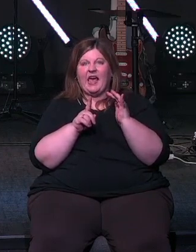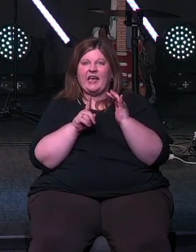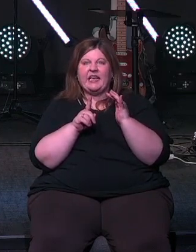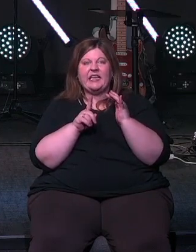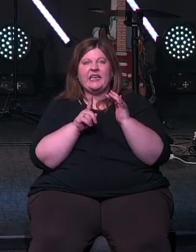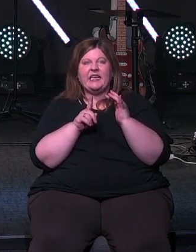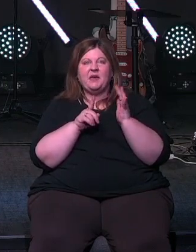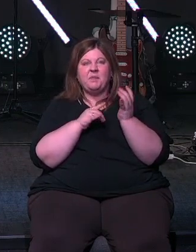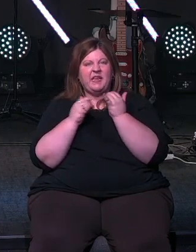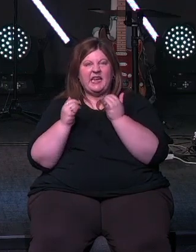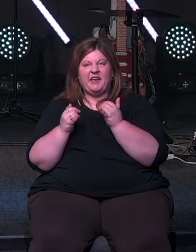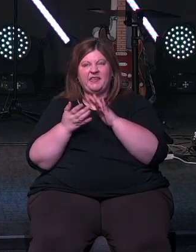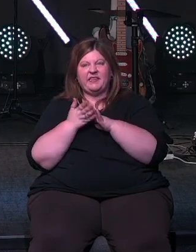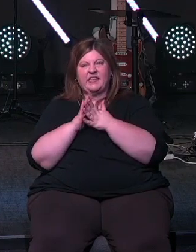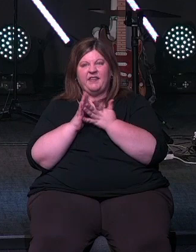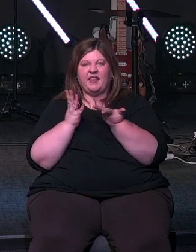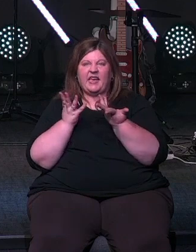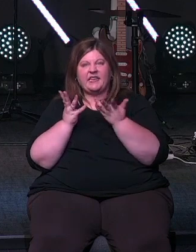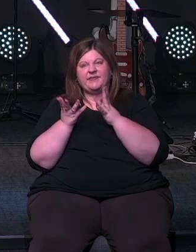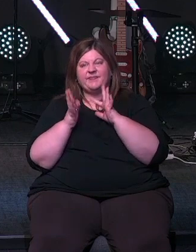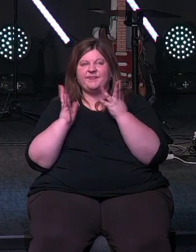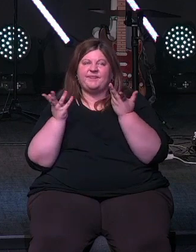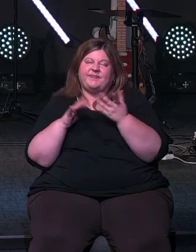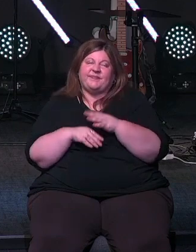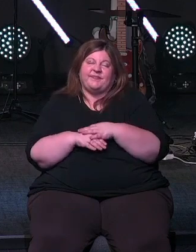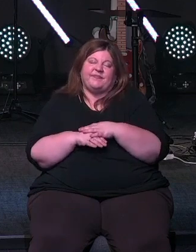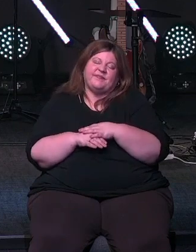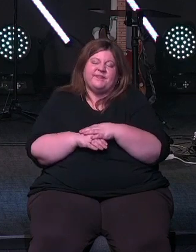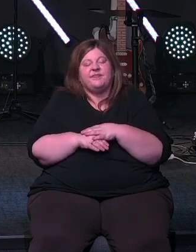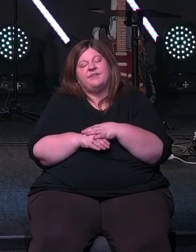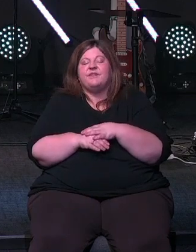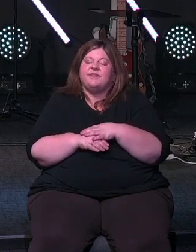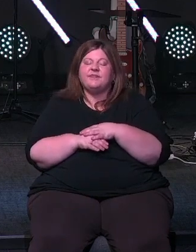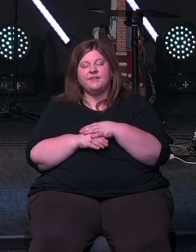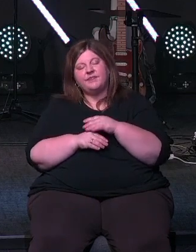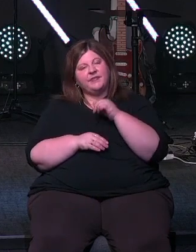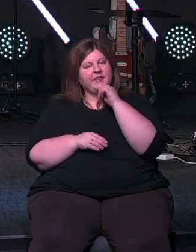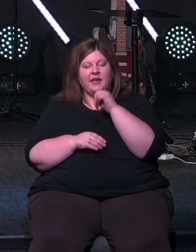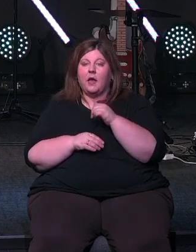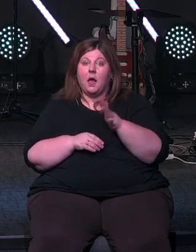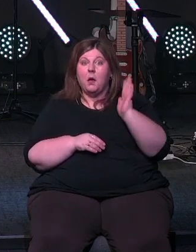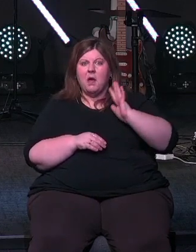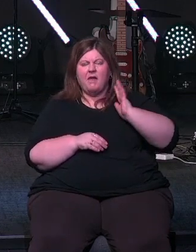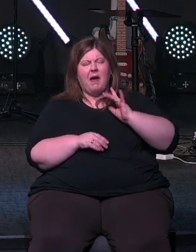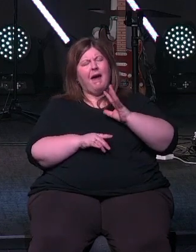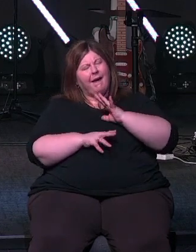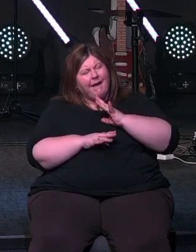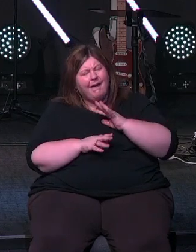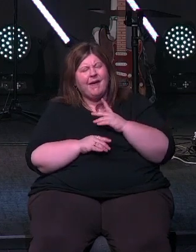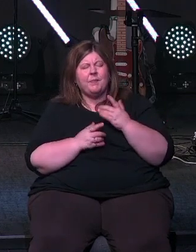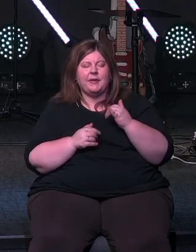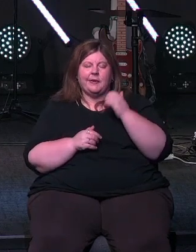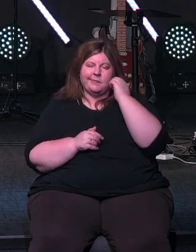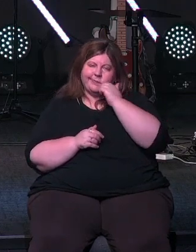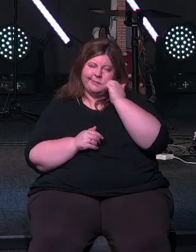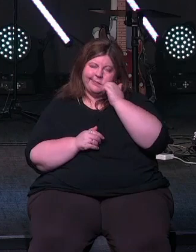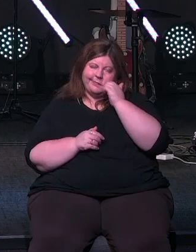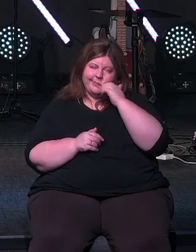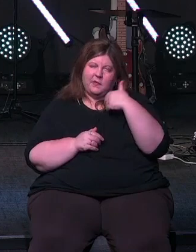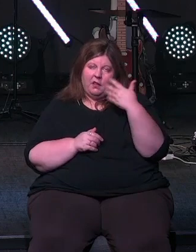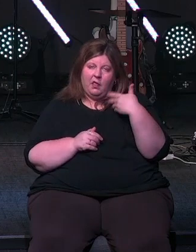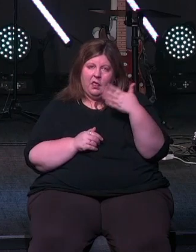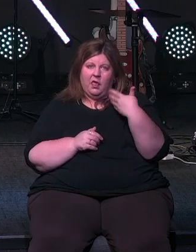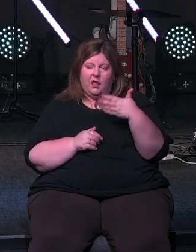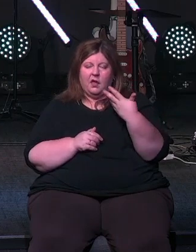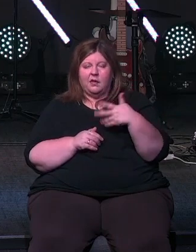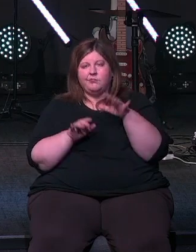like pizzazz? Like it lost the wow factor, the thing that just, it was incredible before, but now that you see it all the time, day in,